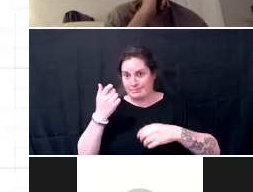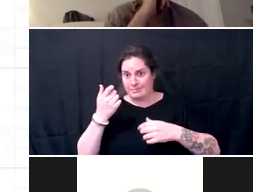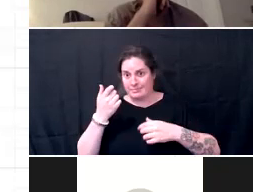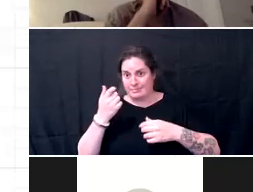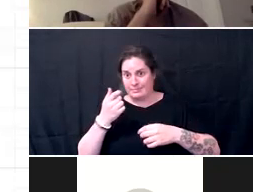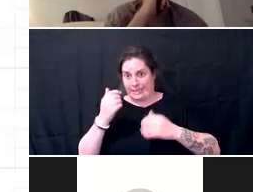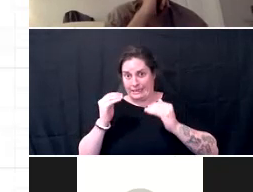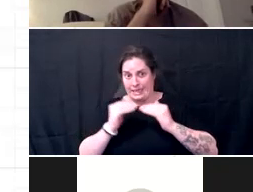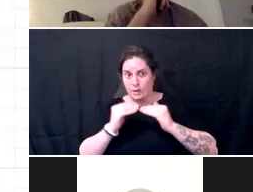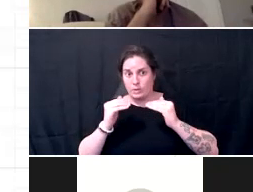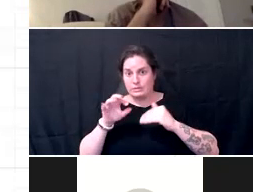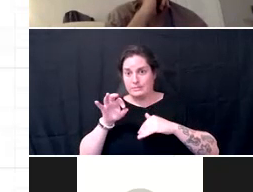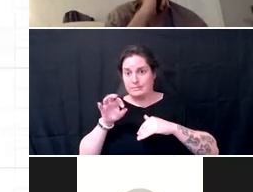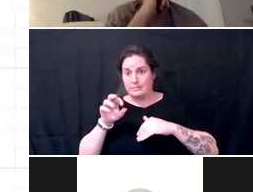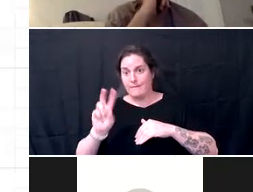VF,